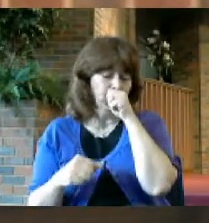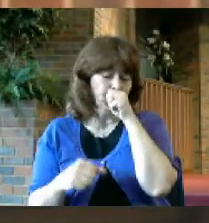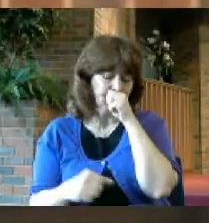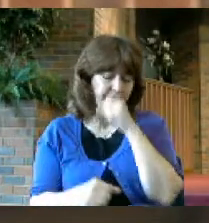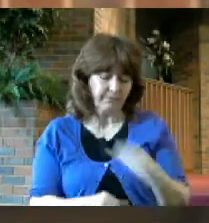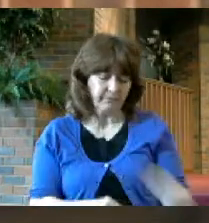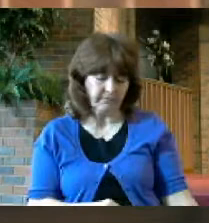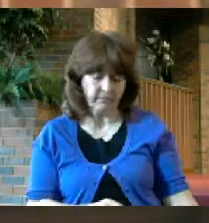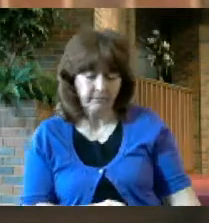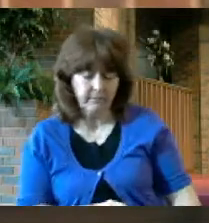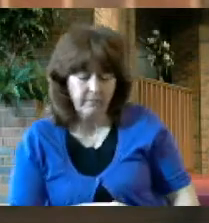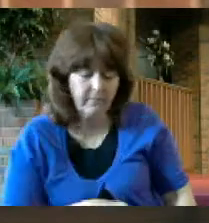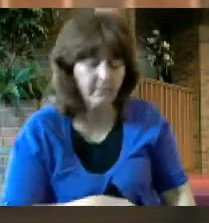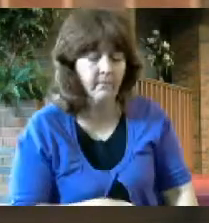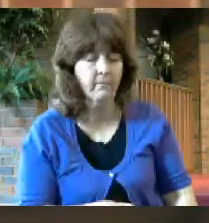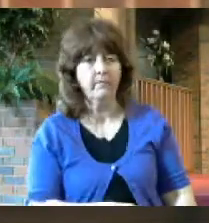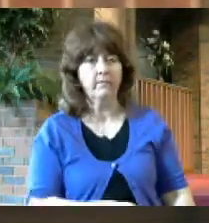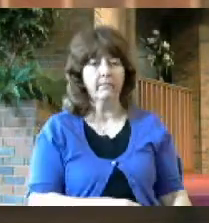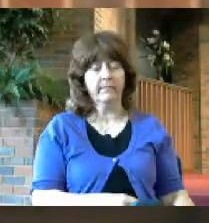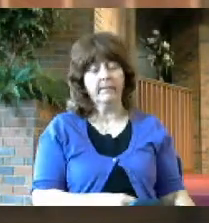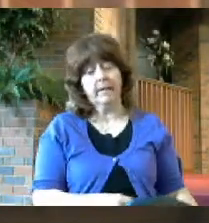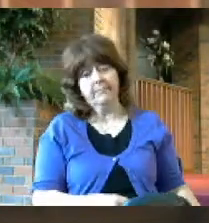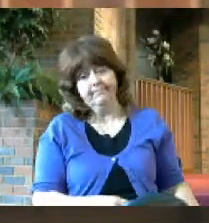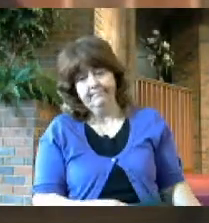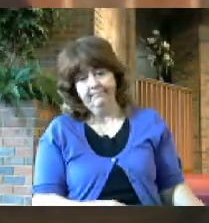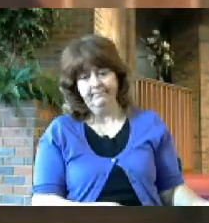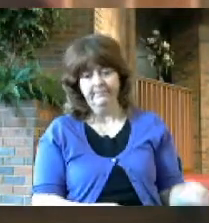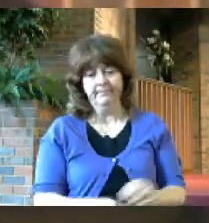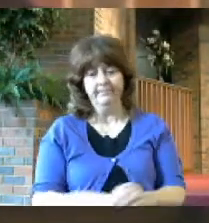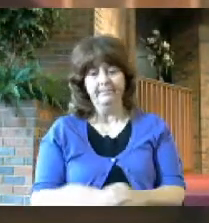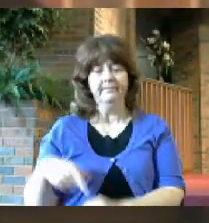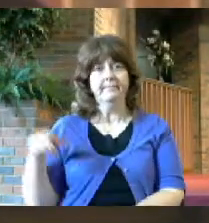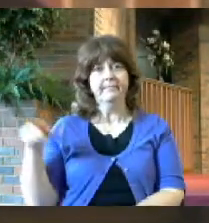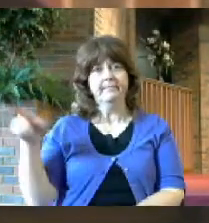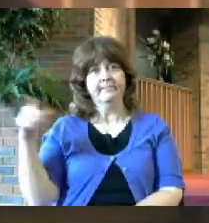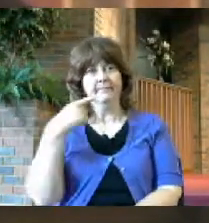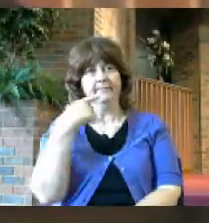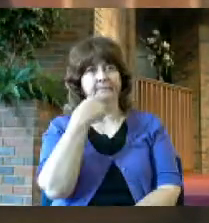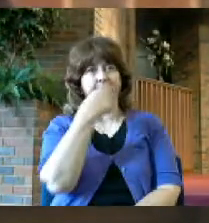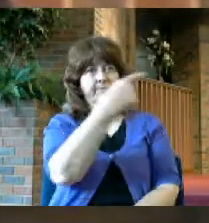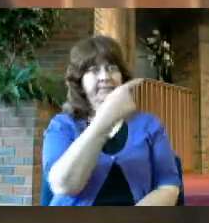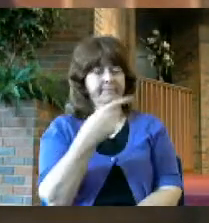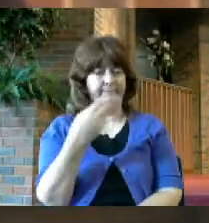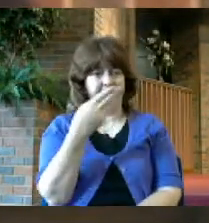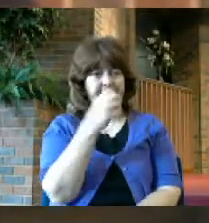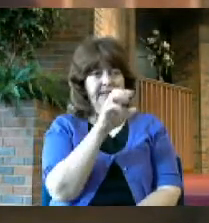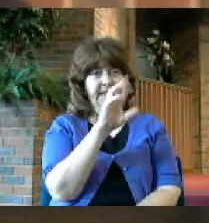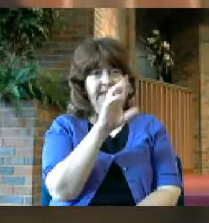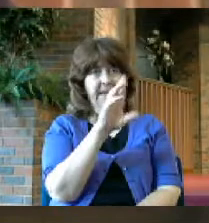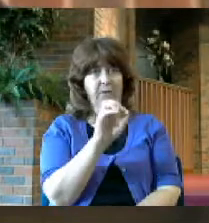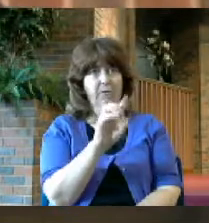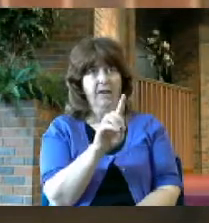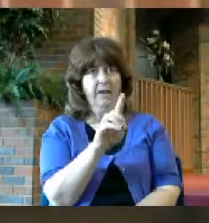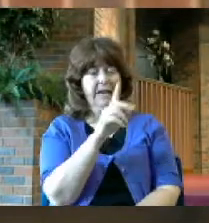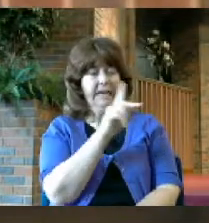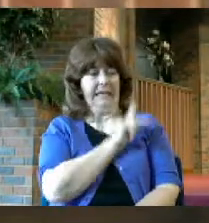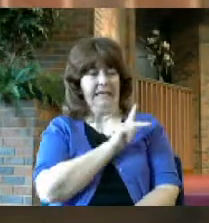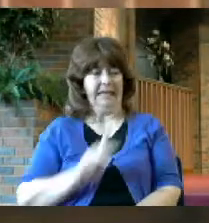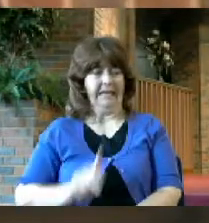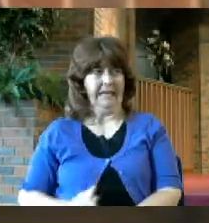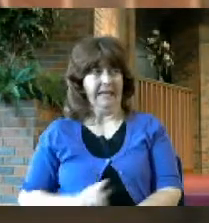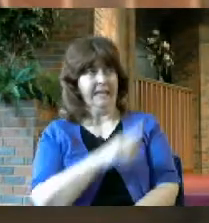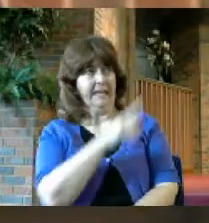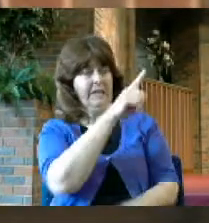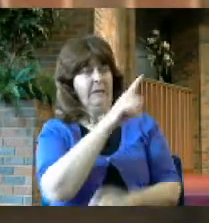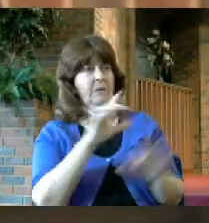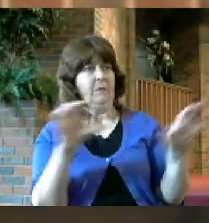for all practical purposes, the functional king of the land that he was doing something that was immoral. And that functional